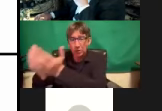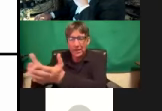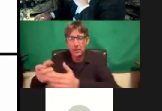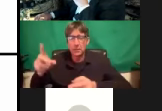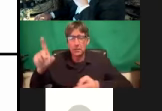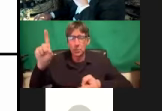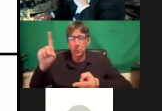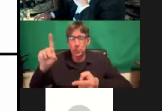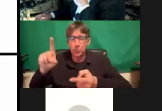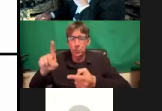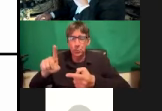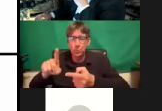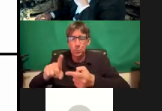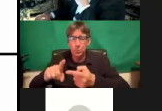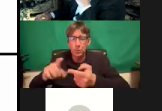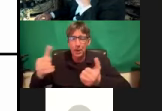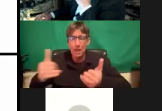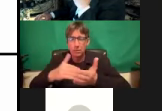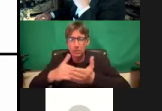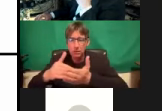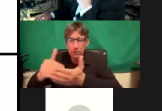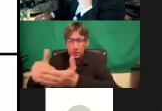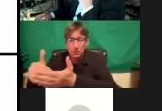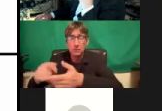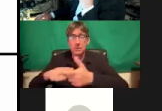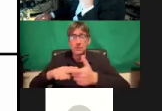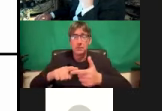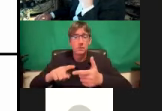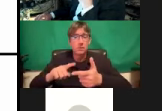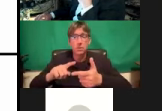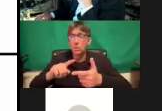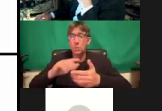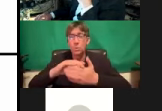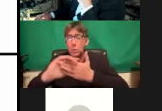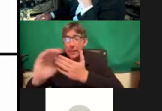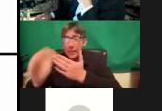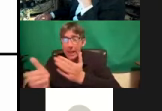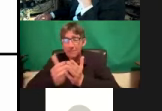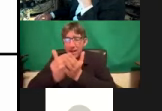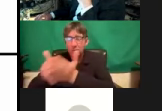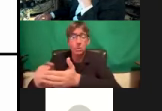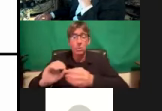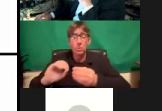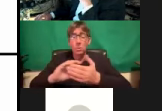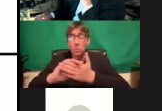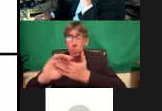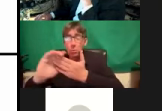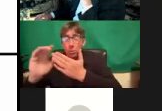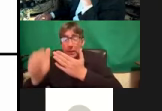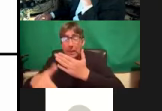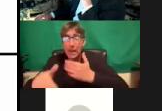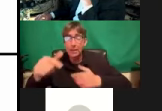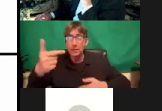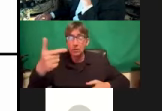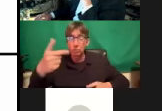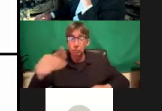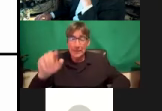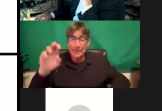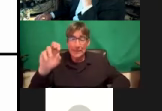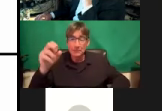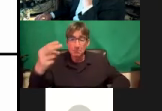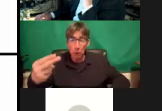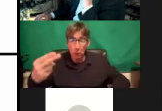there's no weekend Greenbush line. I do work on Saturdays. So I don't understand